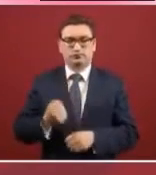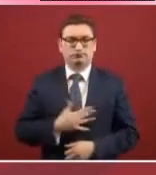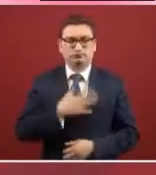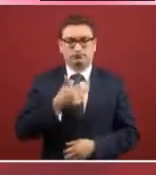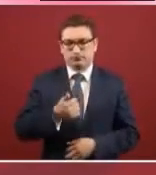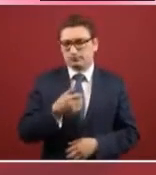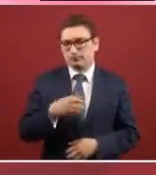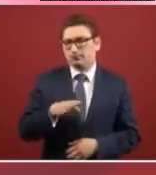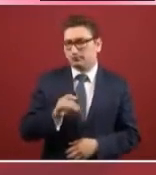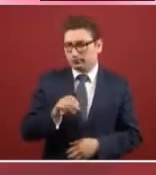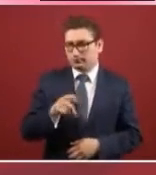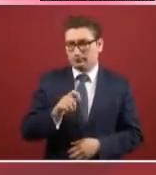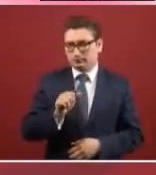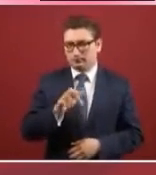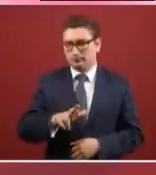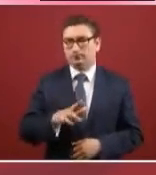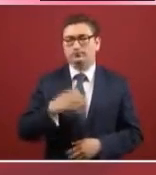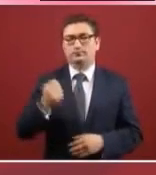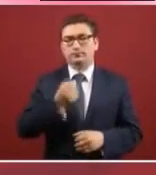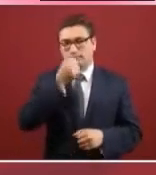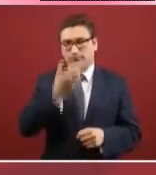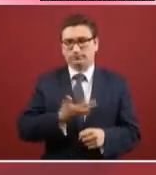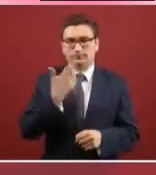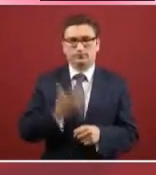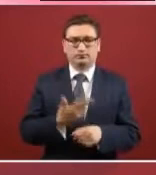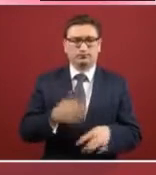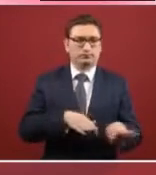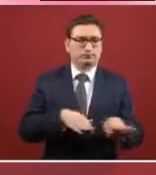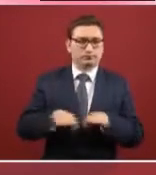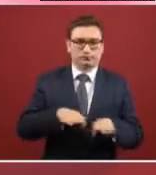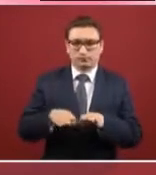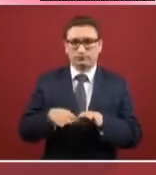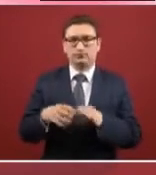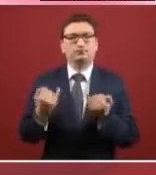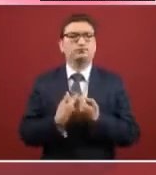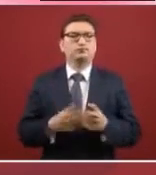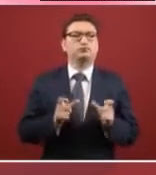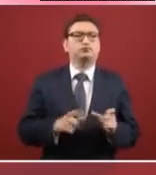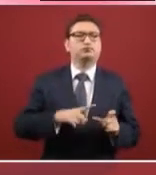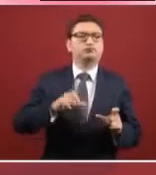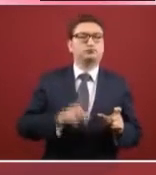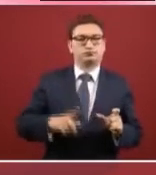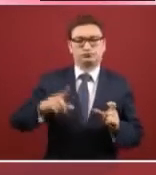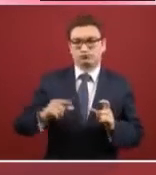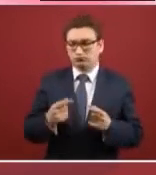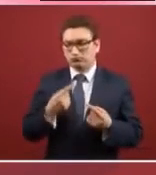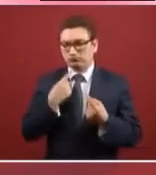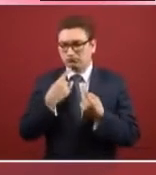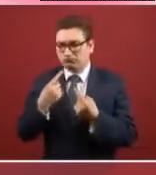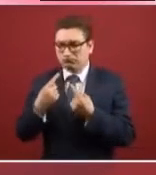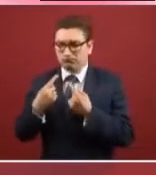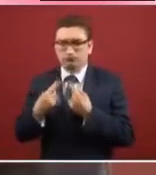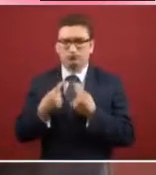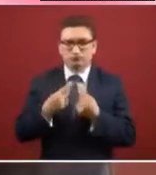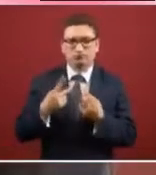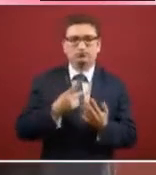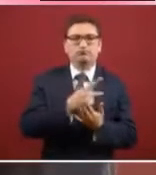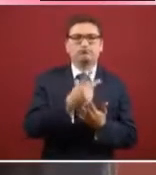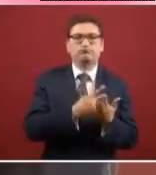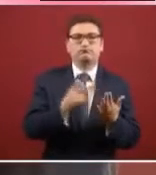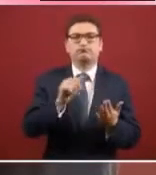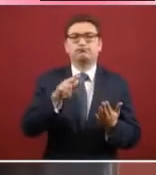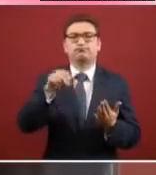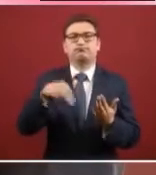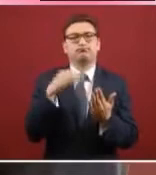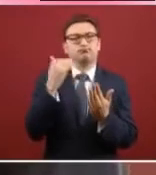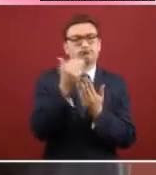Secretaría del Trabajo, Secretary of Work, de la Guardia Nacional, National Guard, pues está llevando a cabo este plan. We are taking